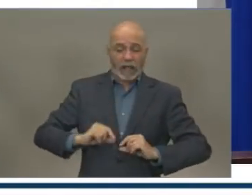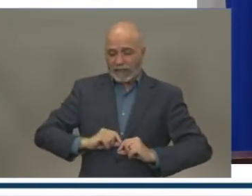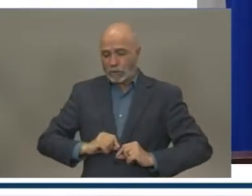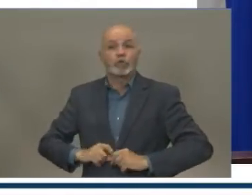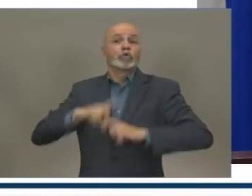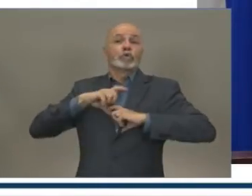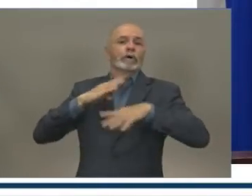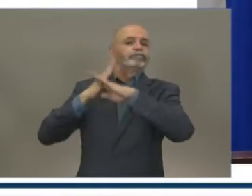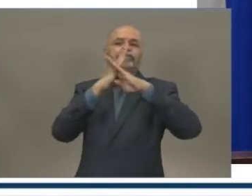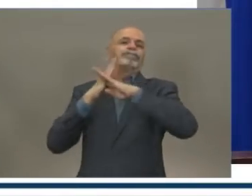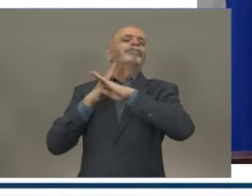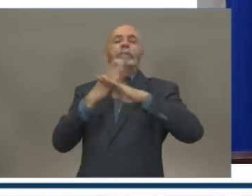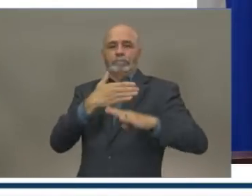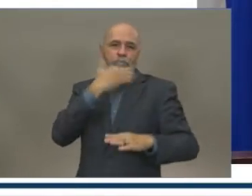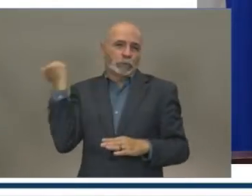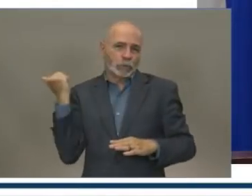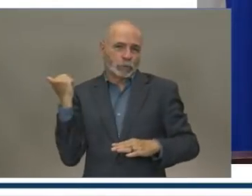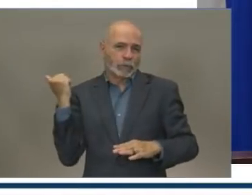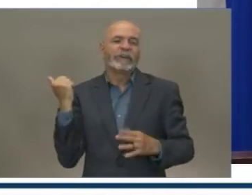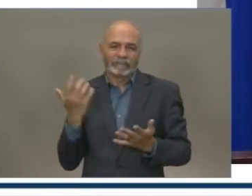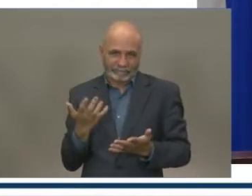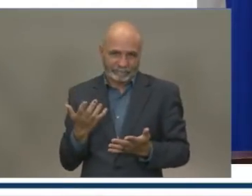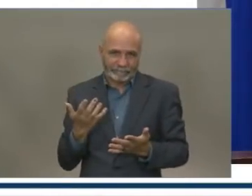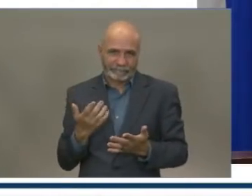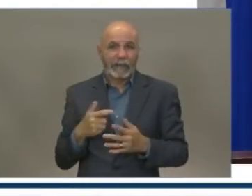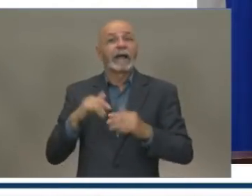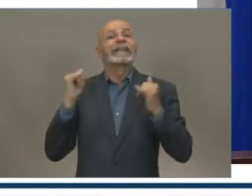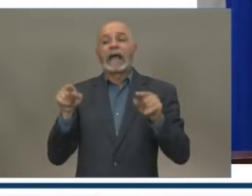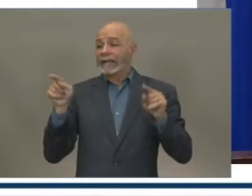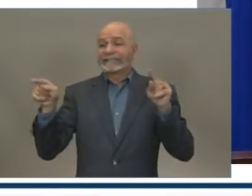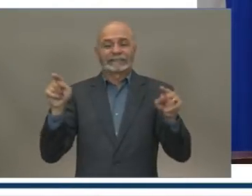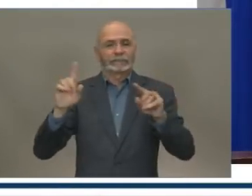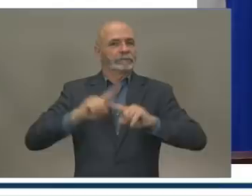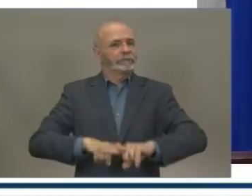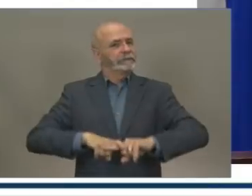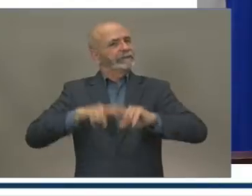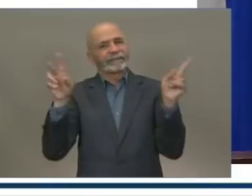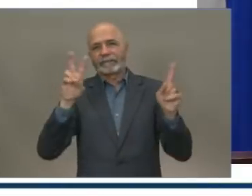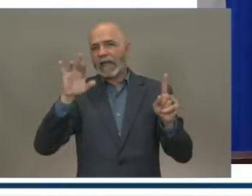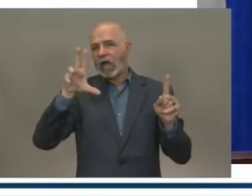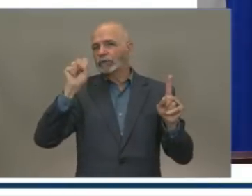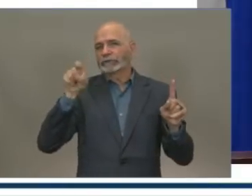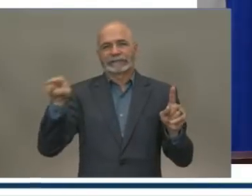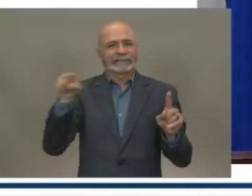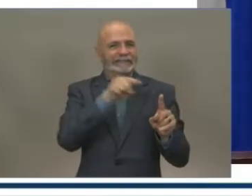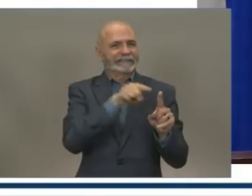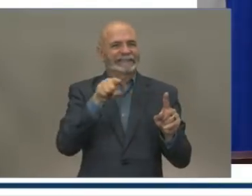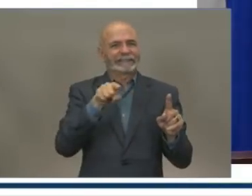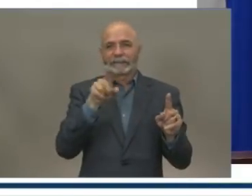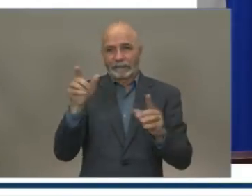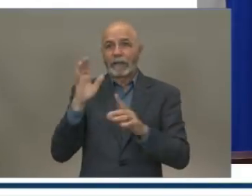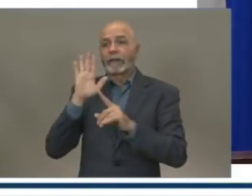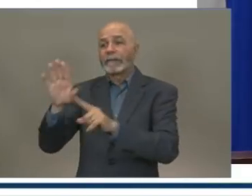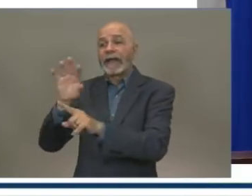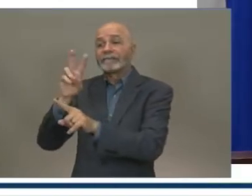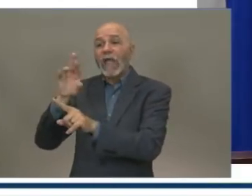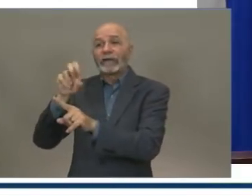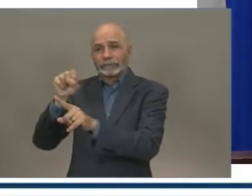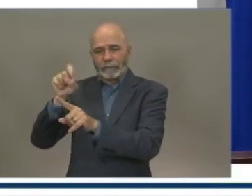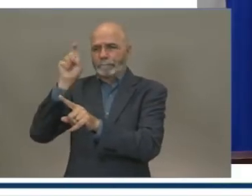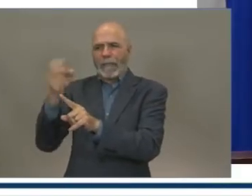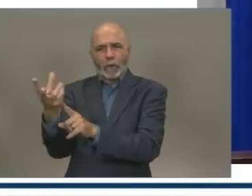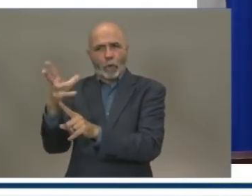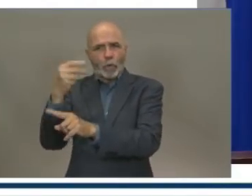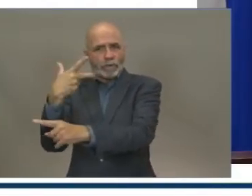shot this year. They're 2 distinct viruses that they need their own individual vaccine to be protected against. So it's really